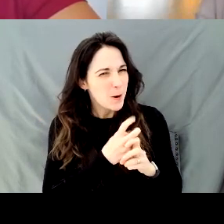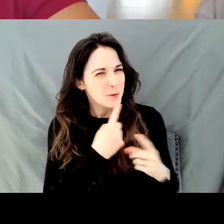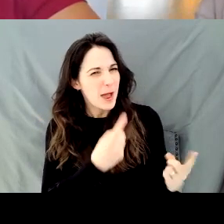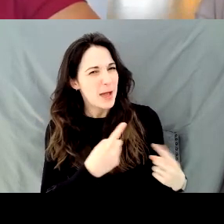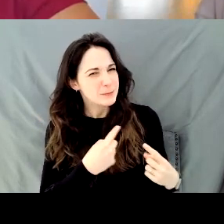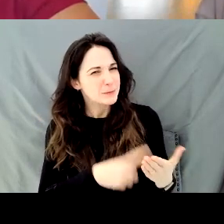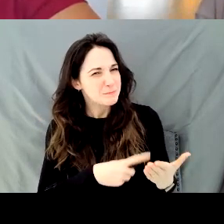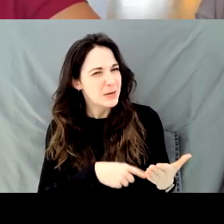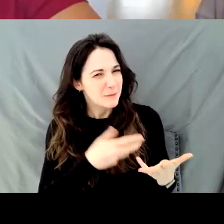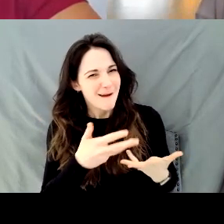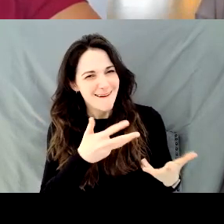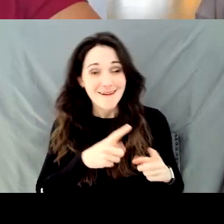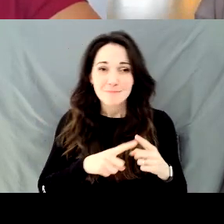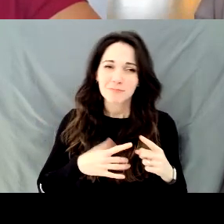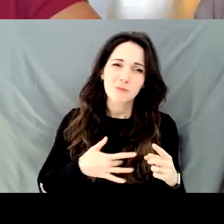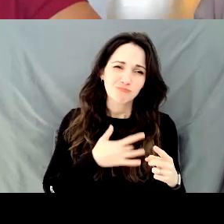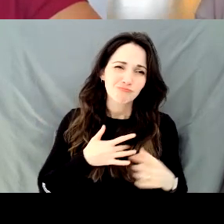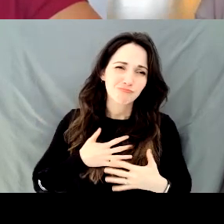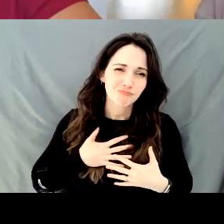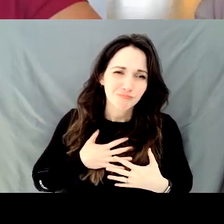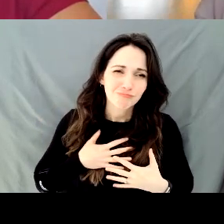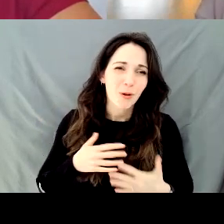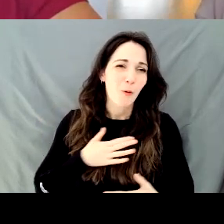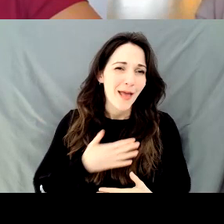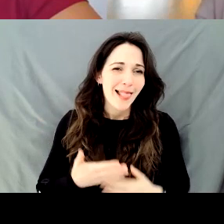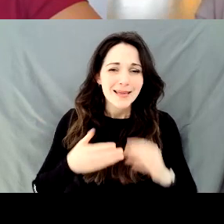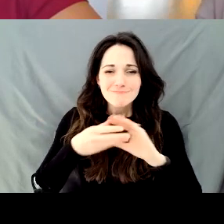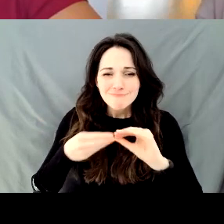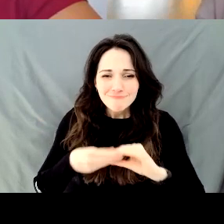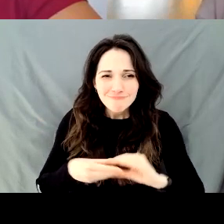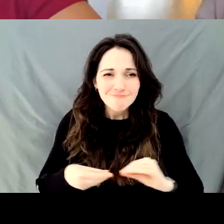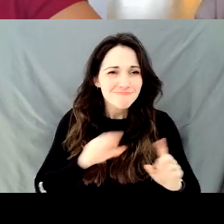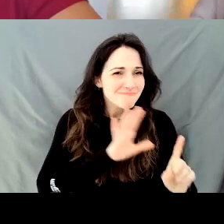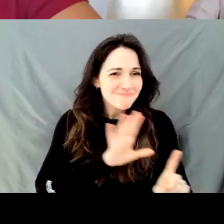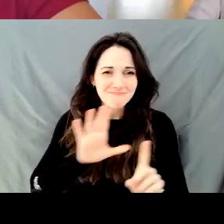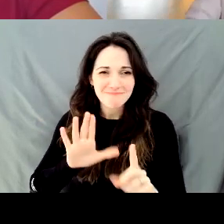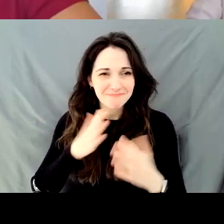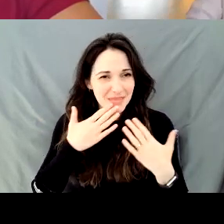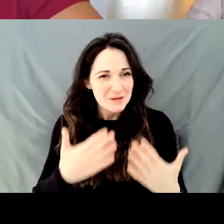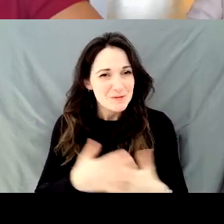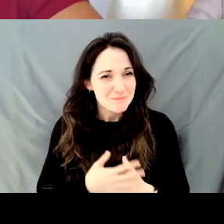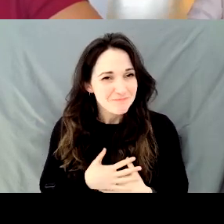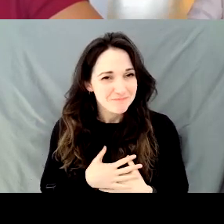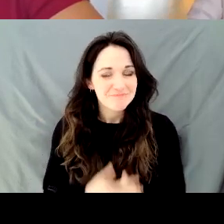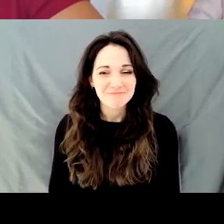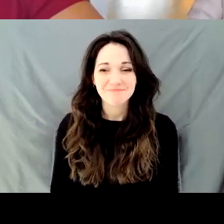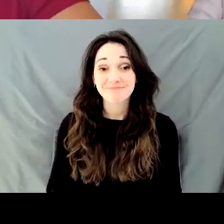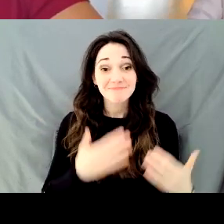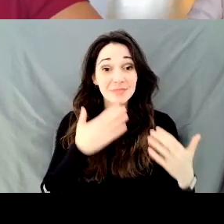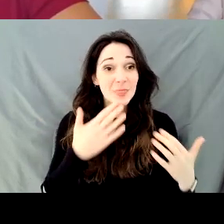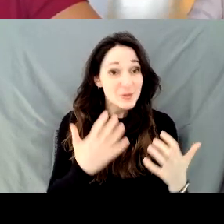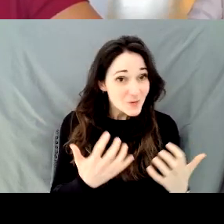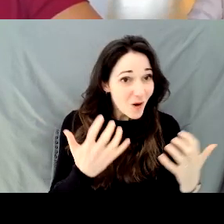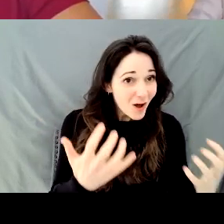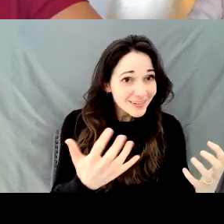we always are greatly appreciative of what does get shared. And thank you to our audience